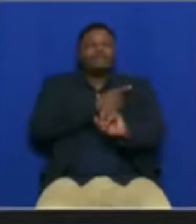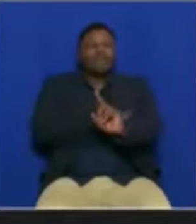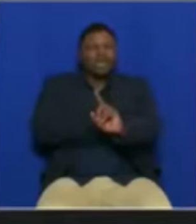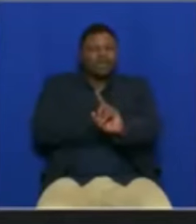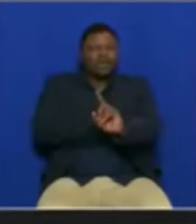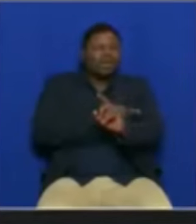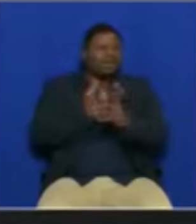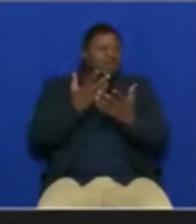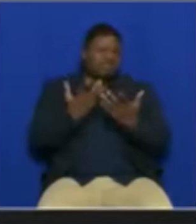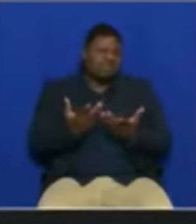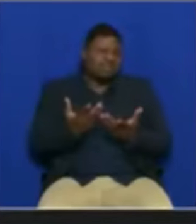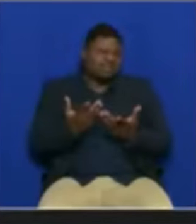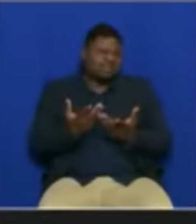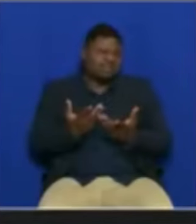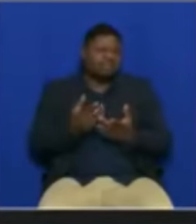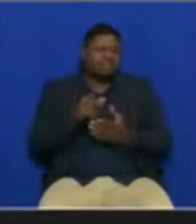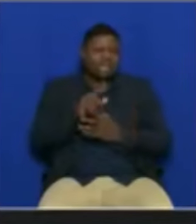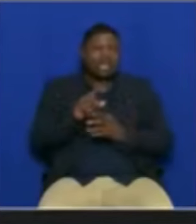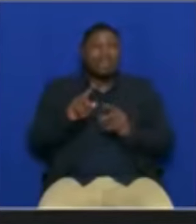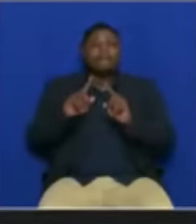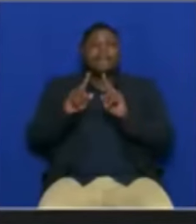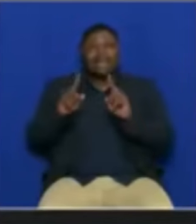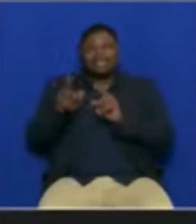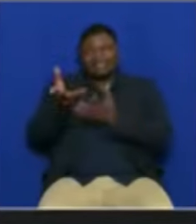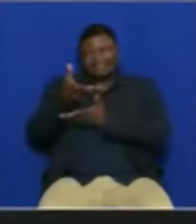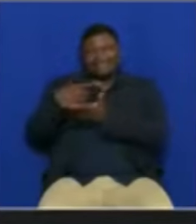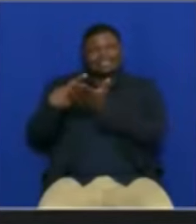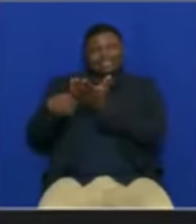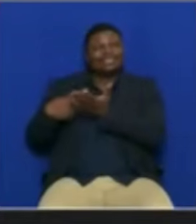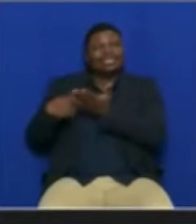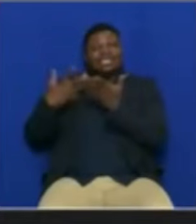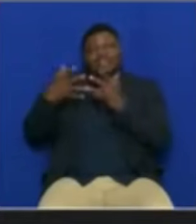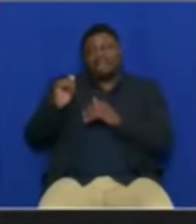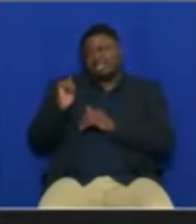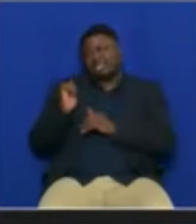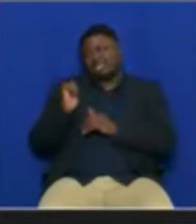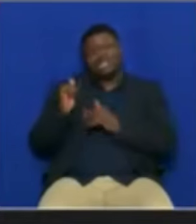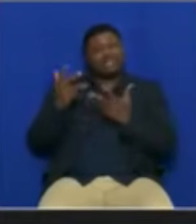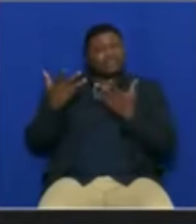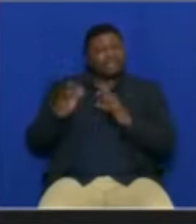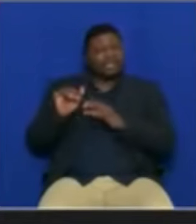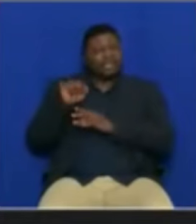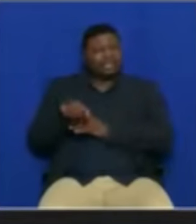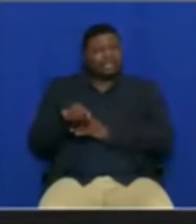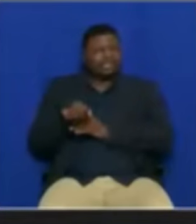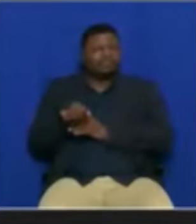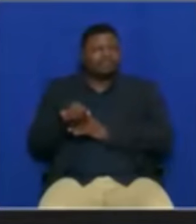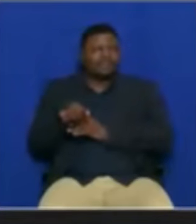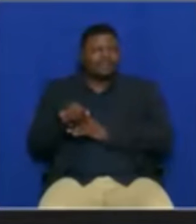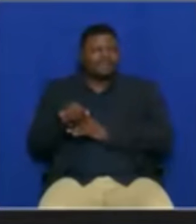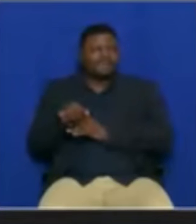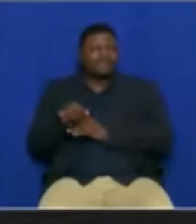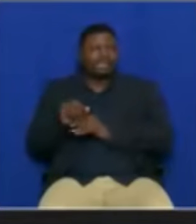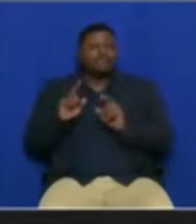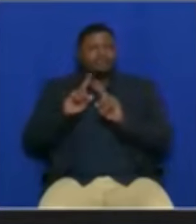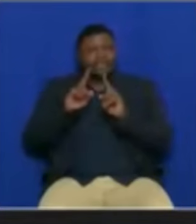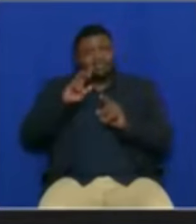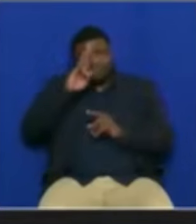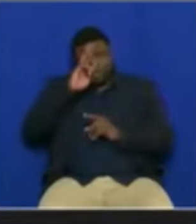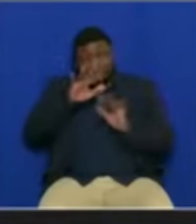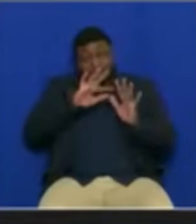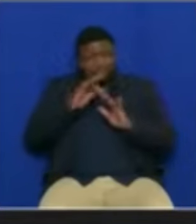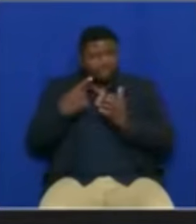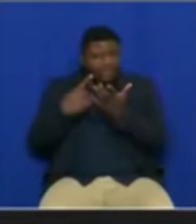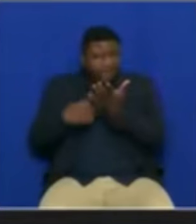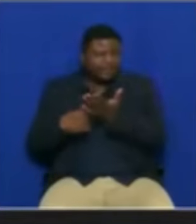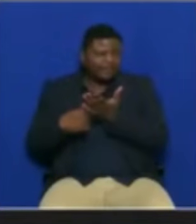that discussion. Yes. I think that discussion of Yes. yesterday, you do remember how it went. Yes. You're not answering